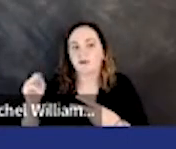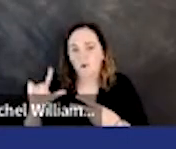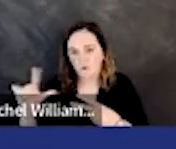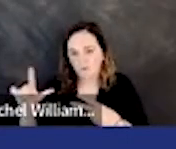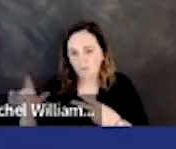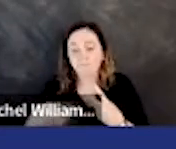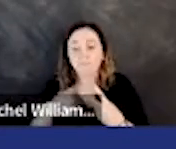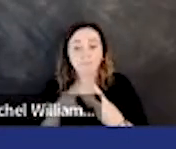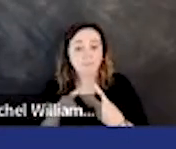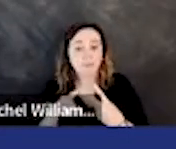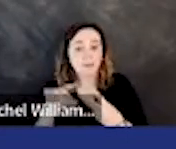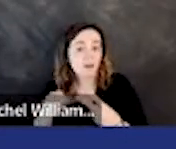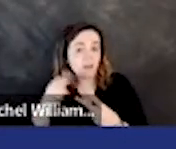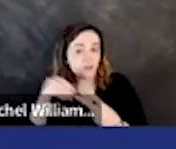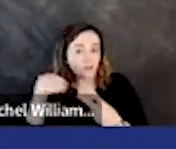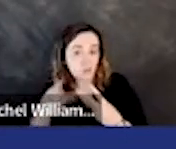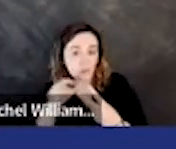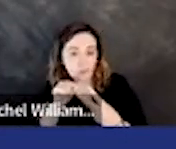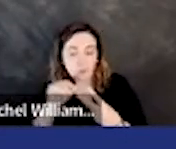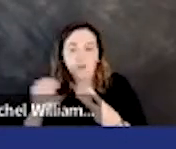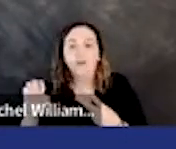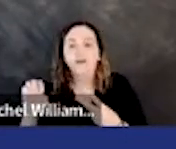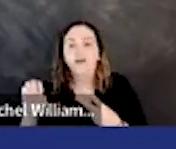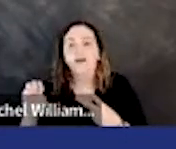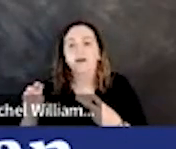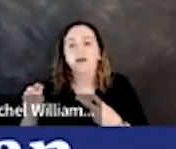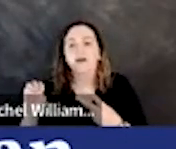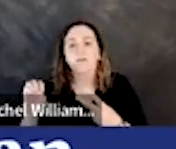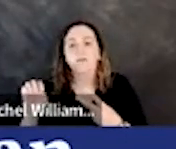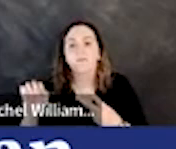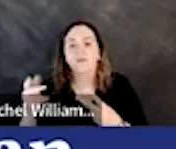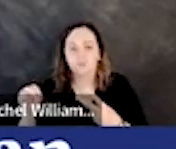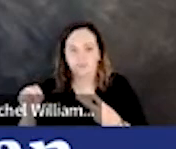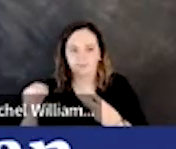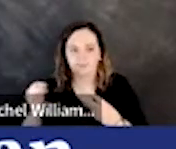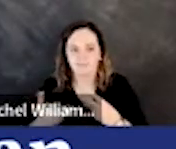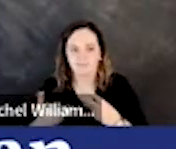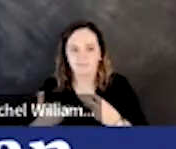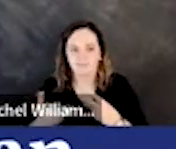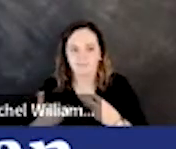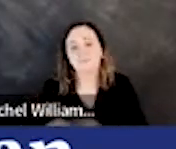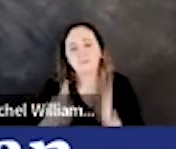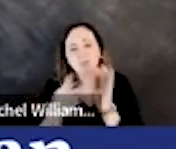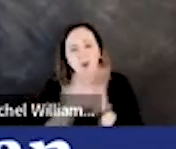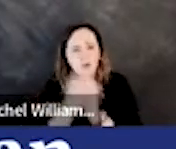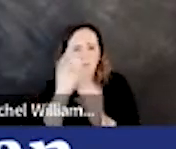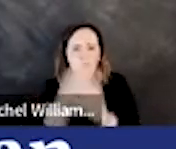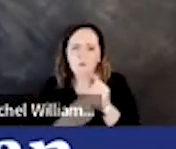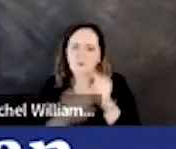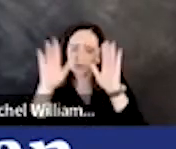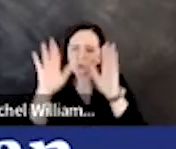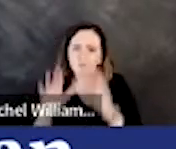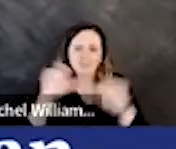And our second student is Emerson Yuan. Congratulations to both of these great science students.